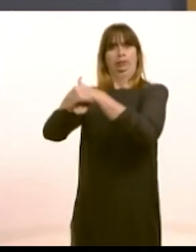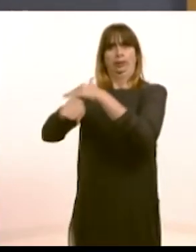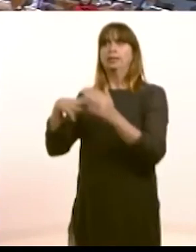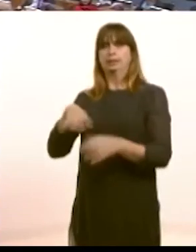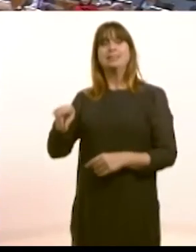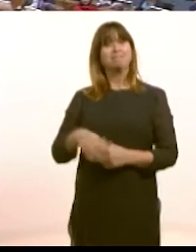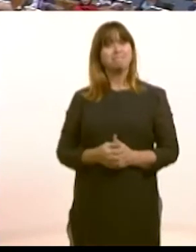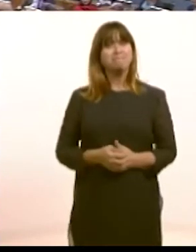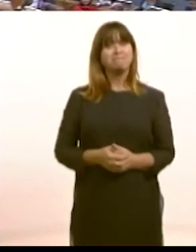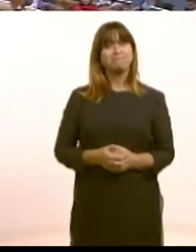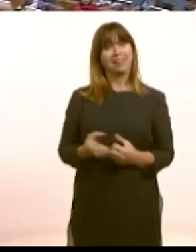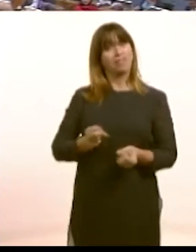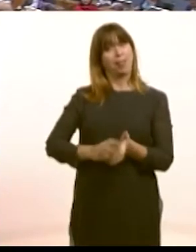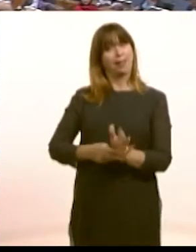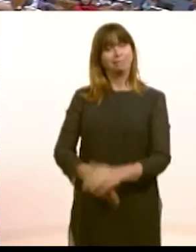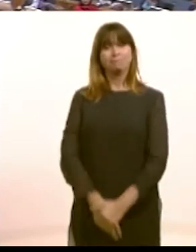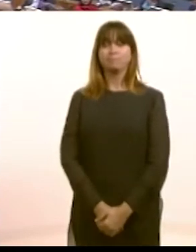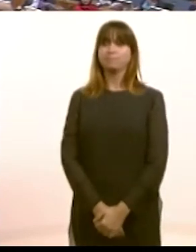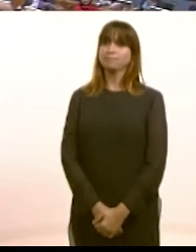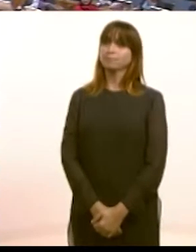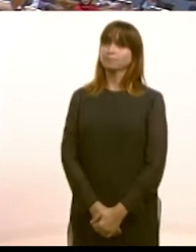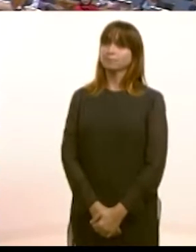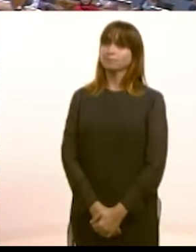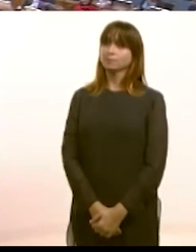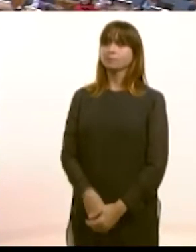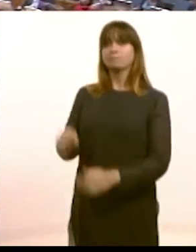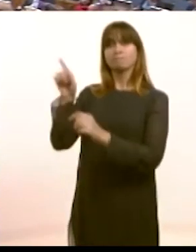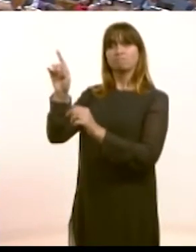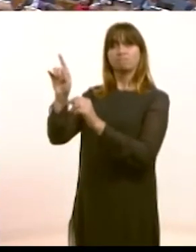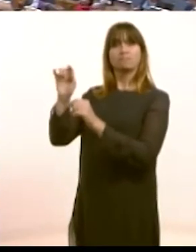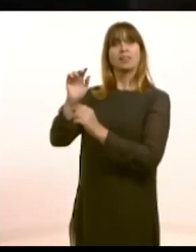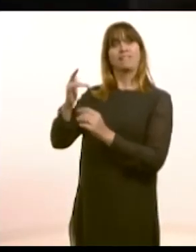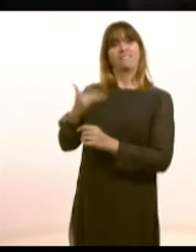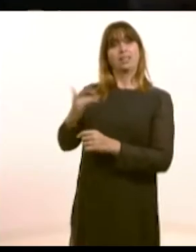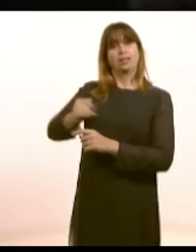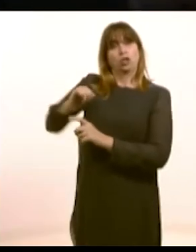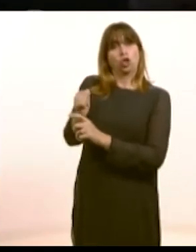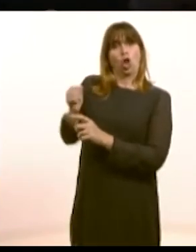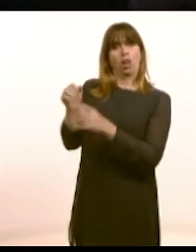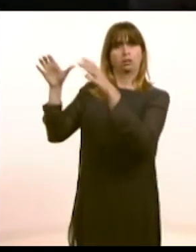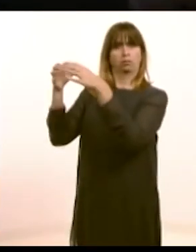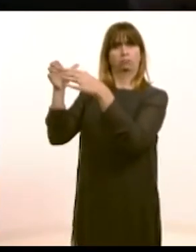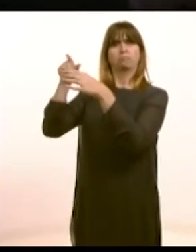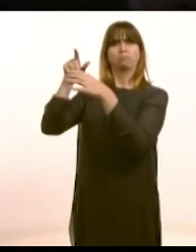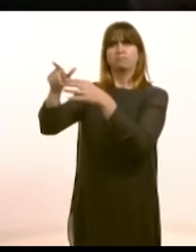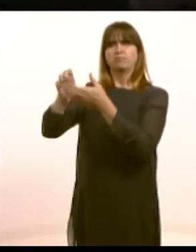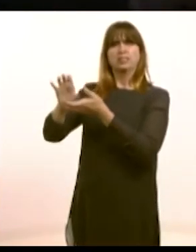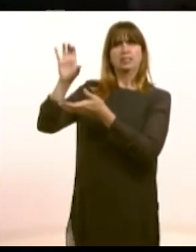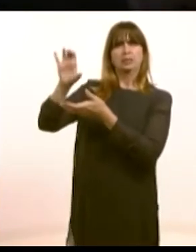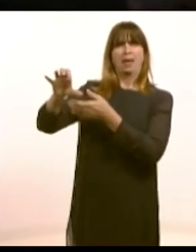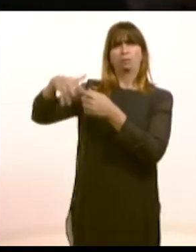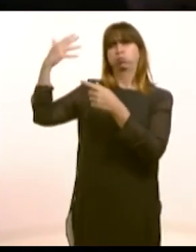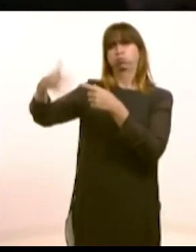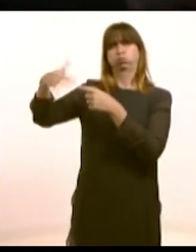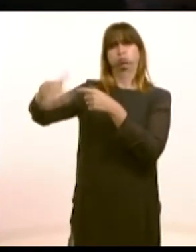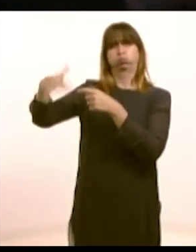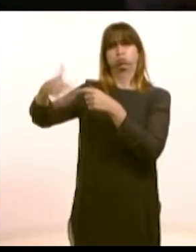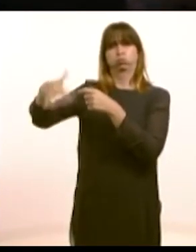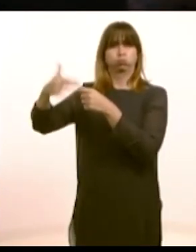George. First Minister, Visit Scotland spends over £50 million on promoting Scotland. In Wales, Visit